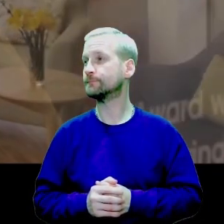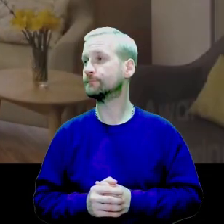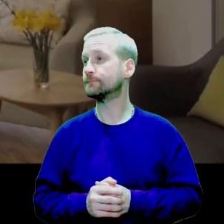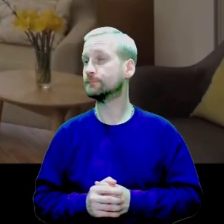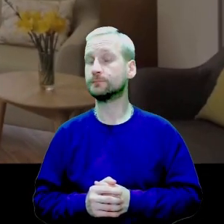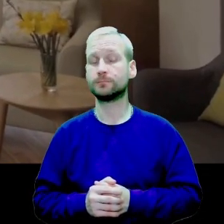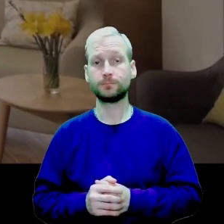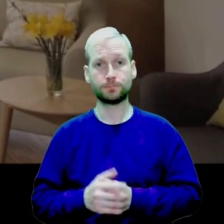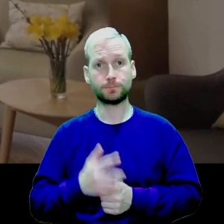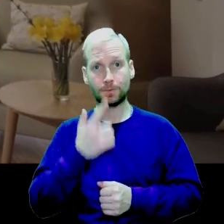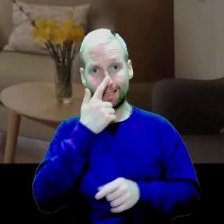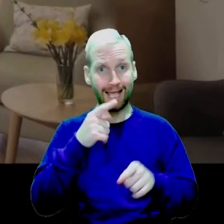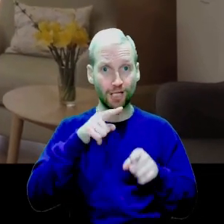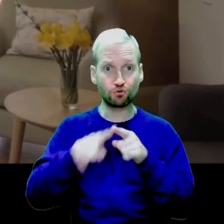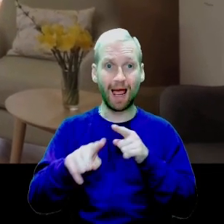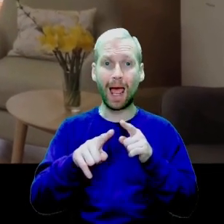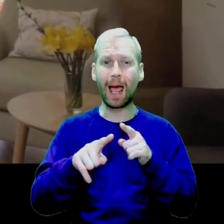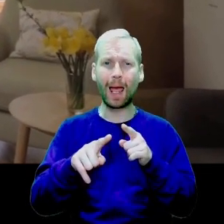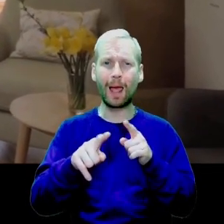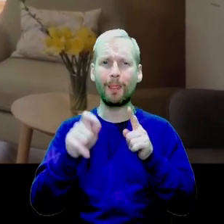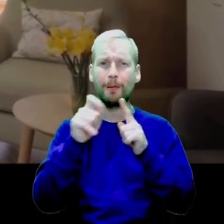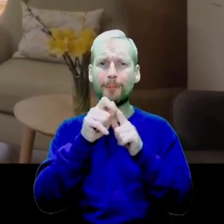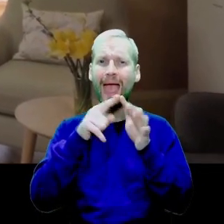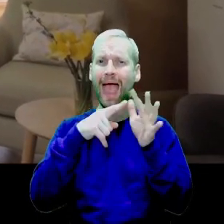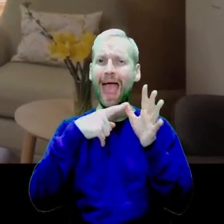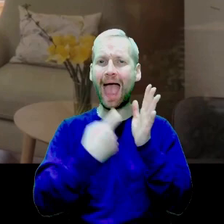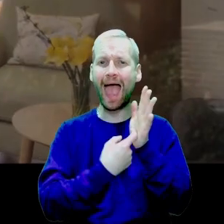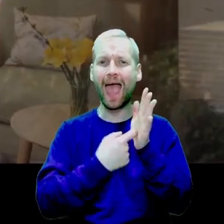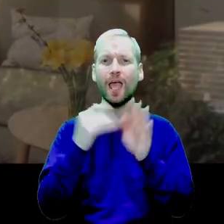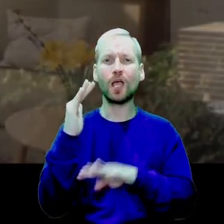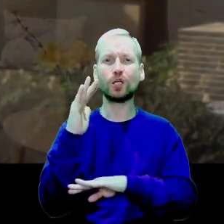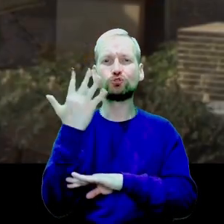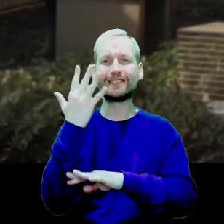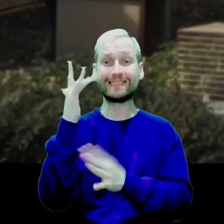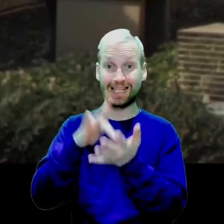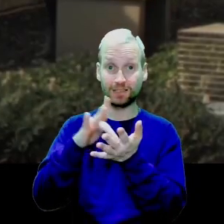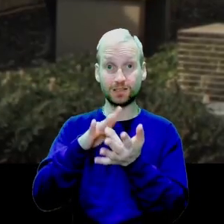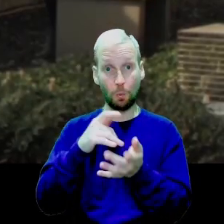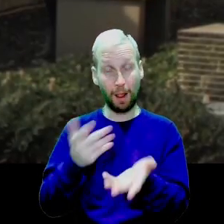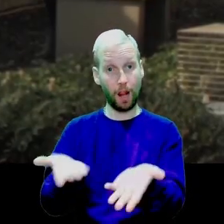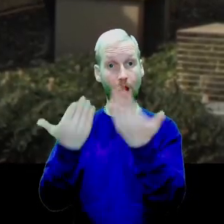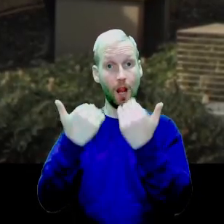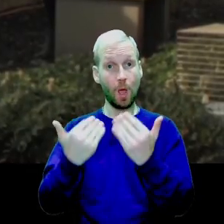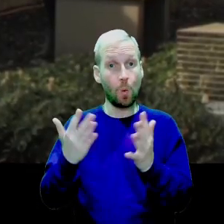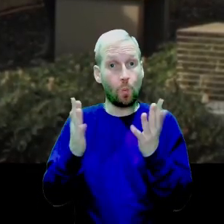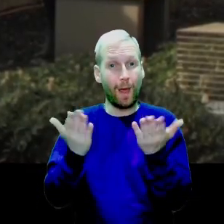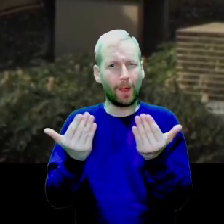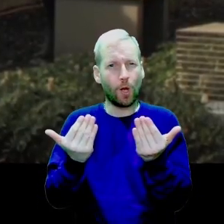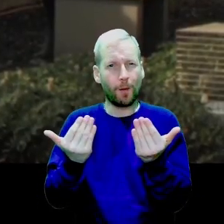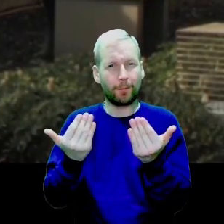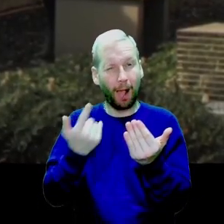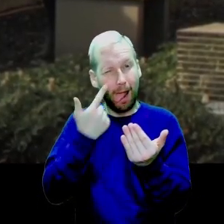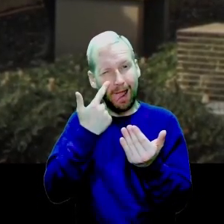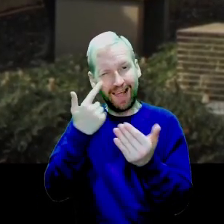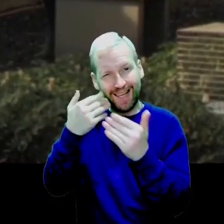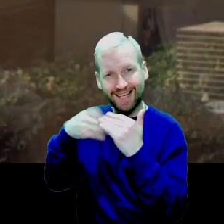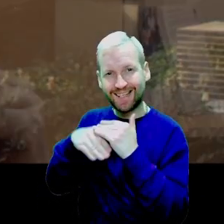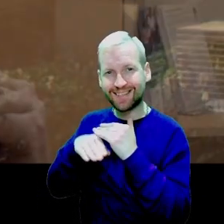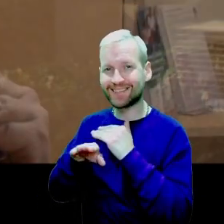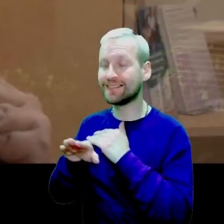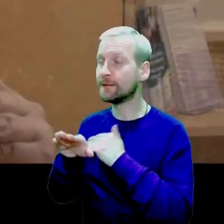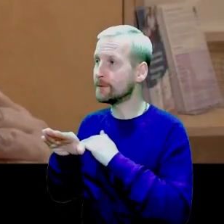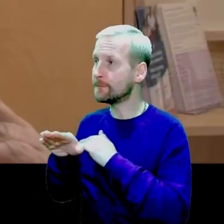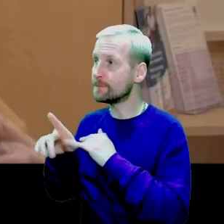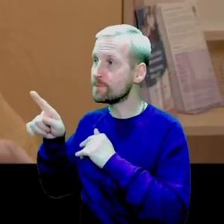You could try the Pear Tree Centre. You'll be welcome. Step inside.